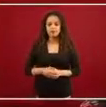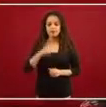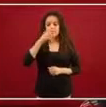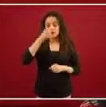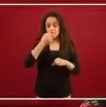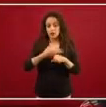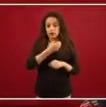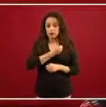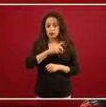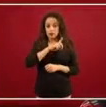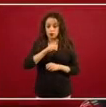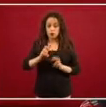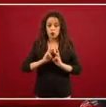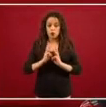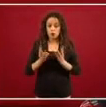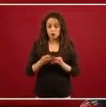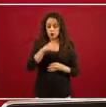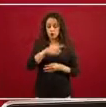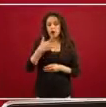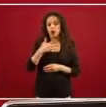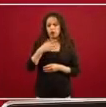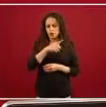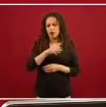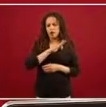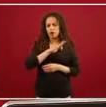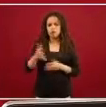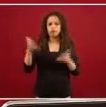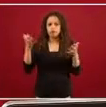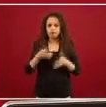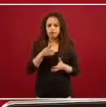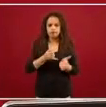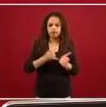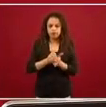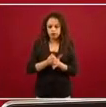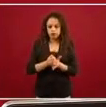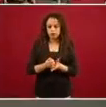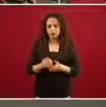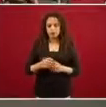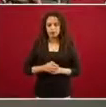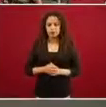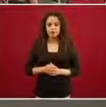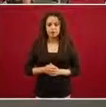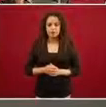This will be handled by the Ministry of Health.